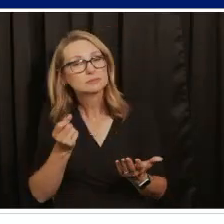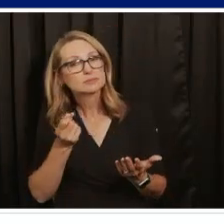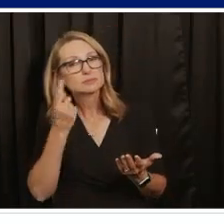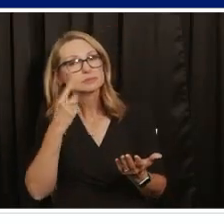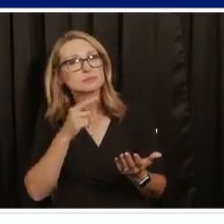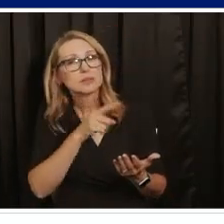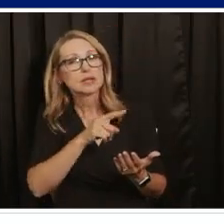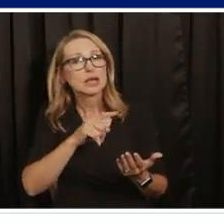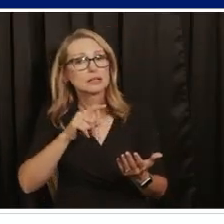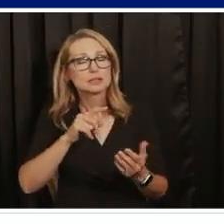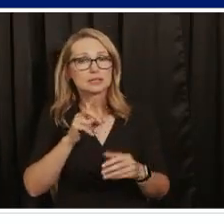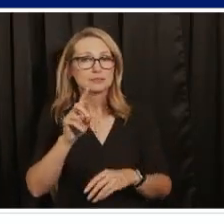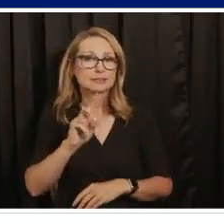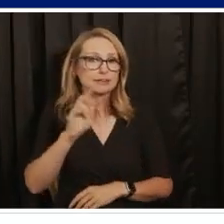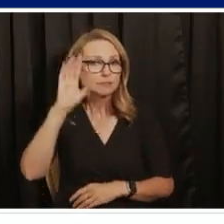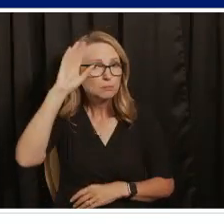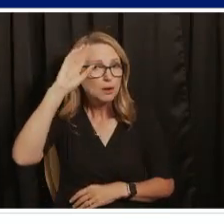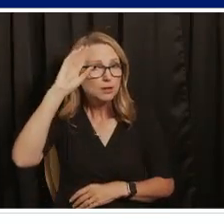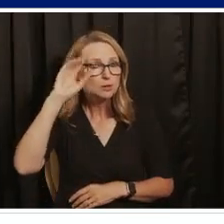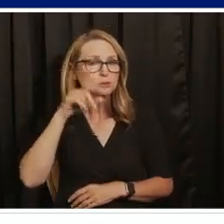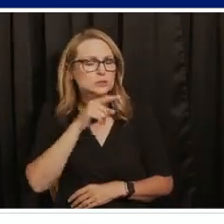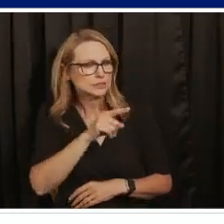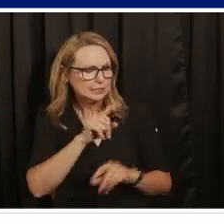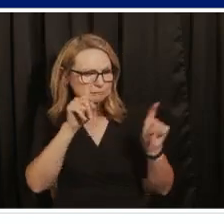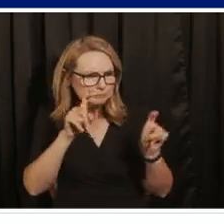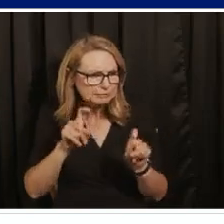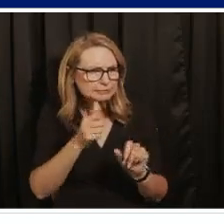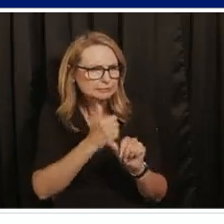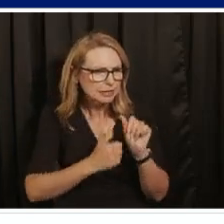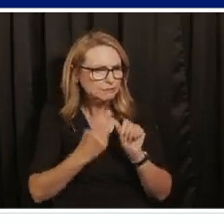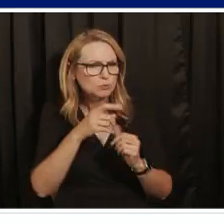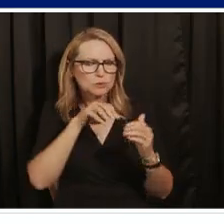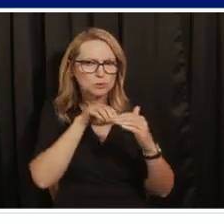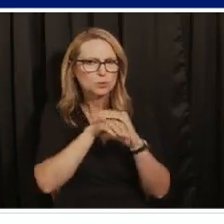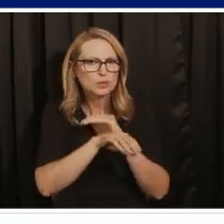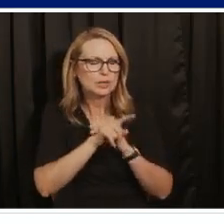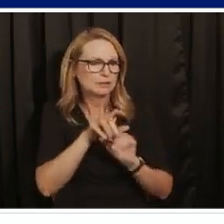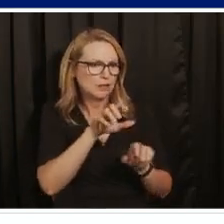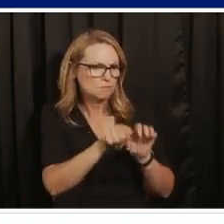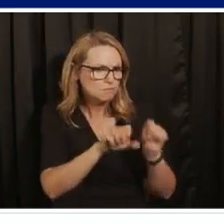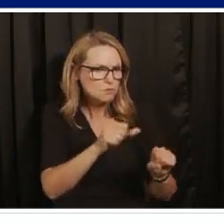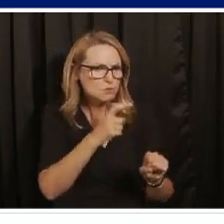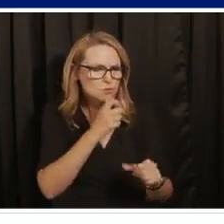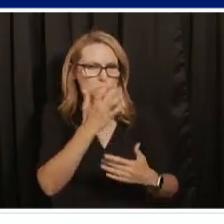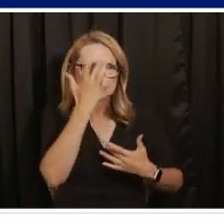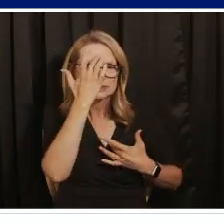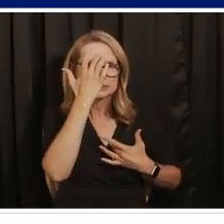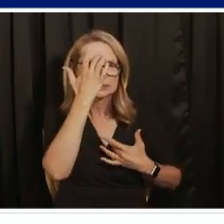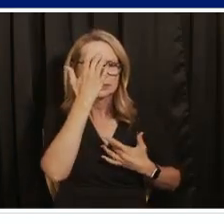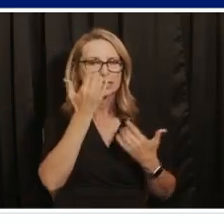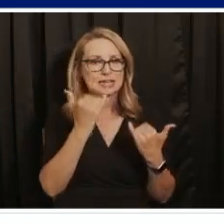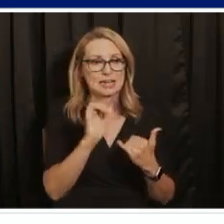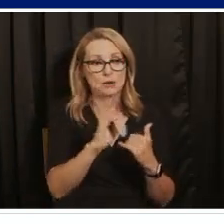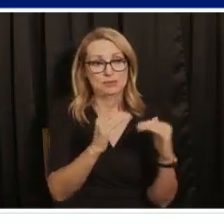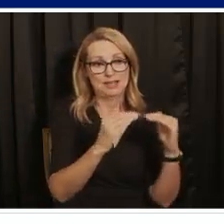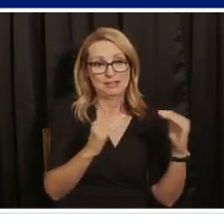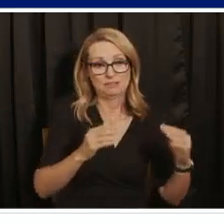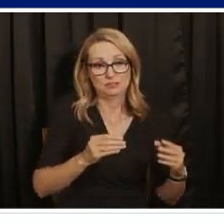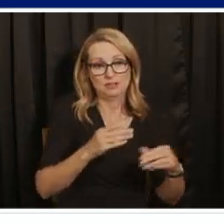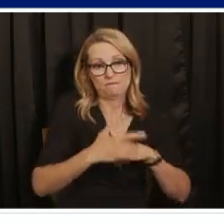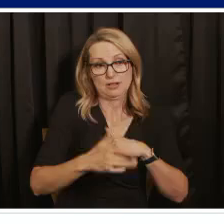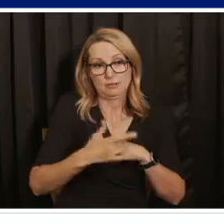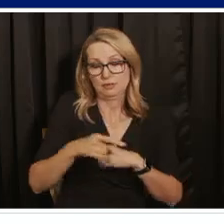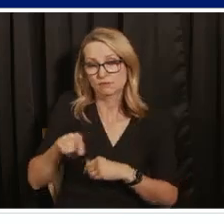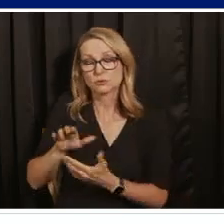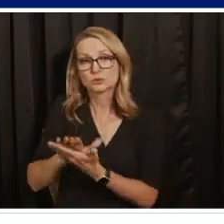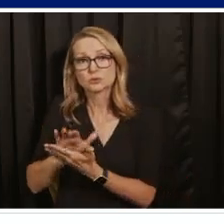in their bubble were able to operate in the football season by doing testing of everybody who went in. we now have that level of testing for schools. It's really